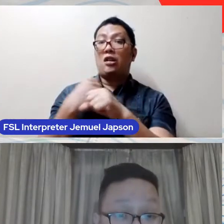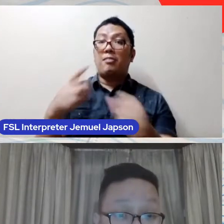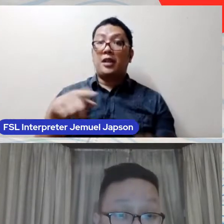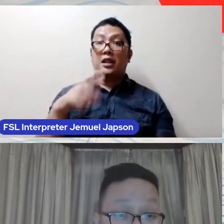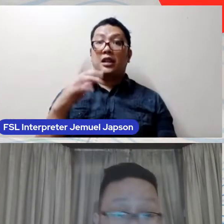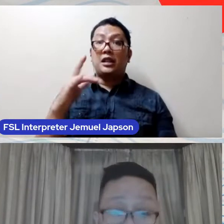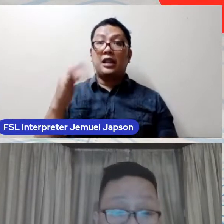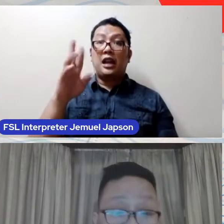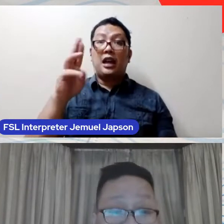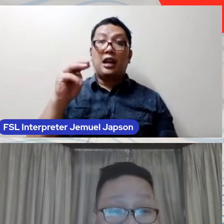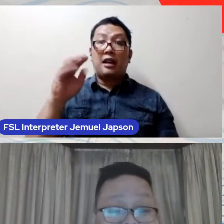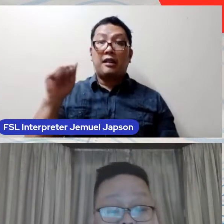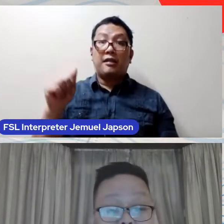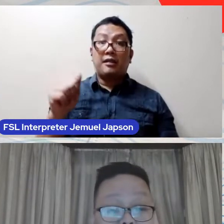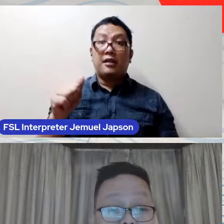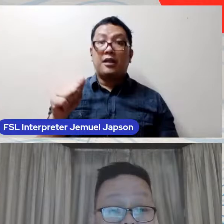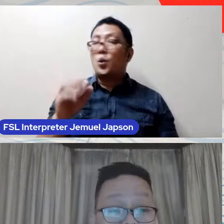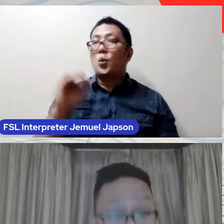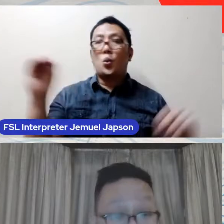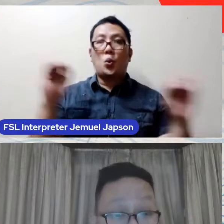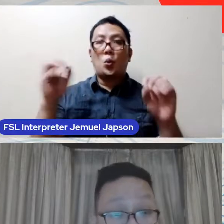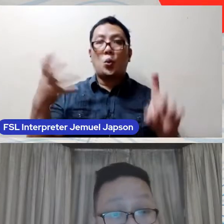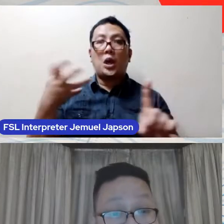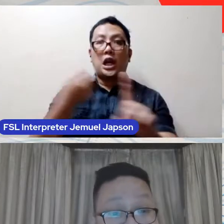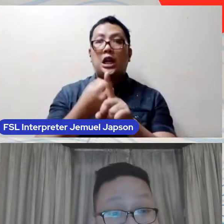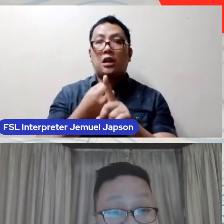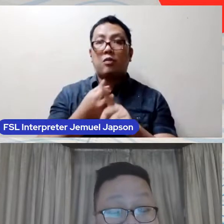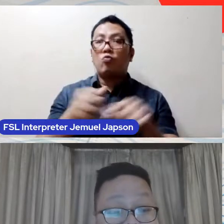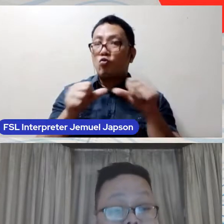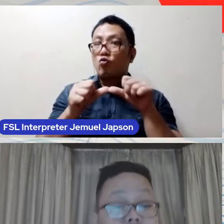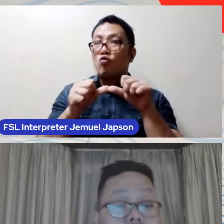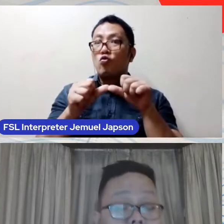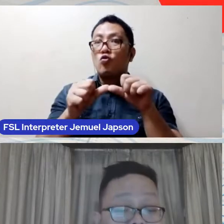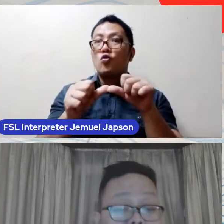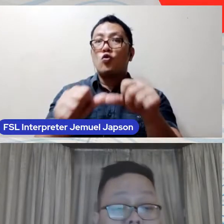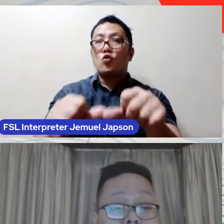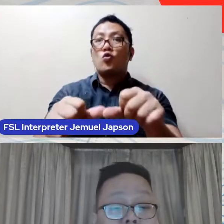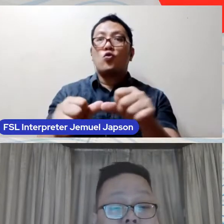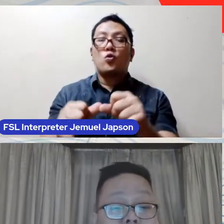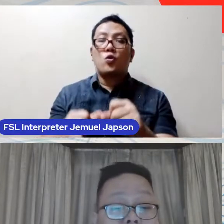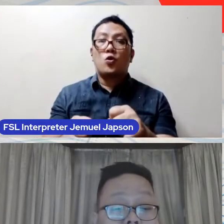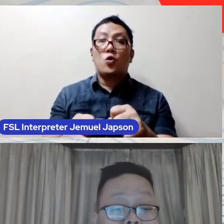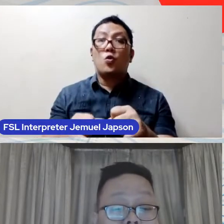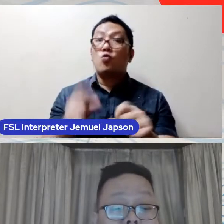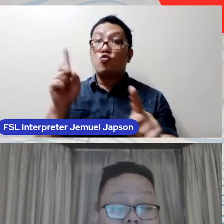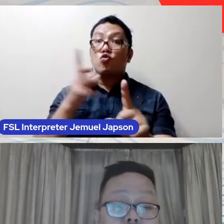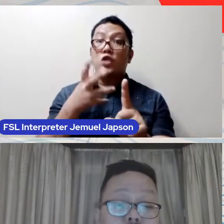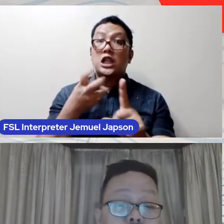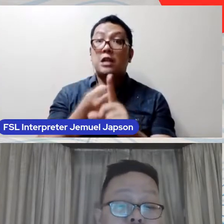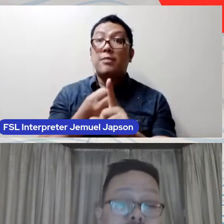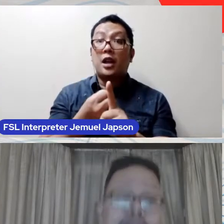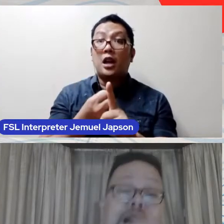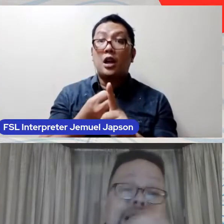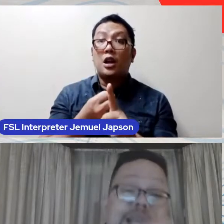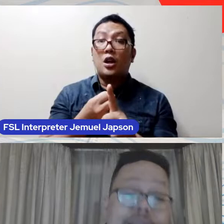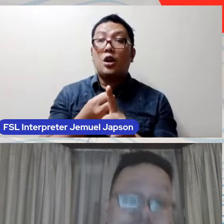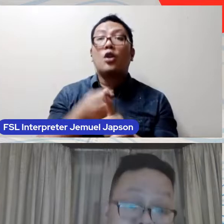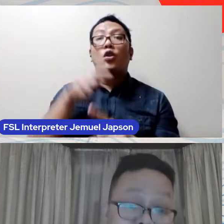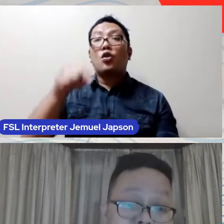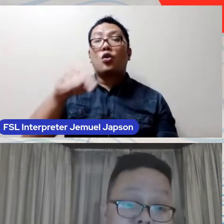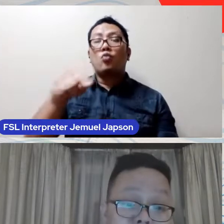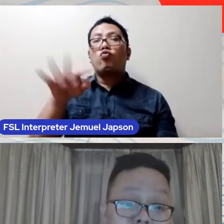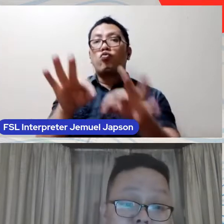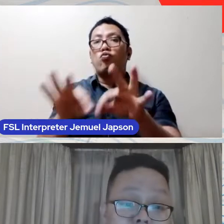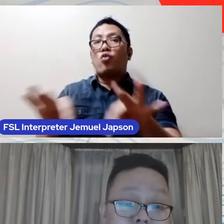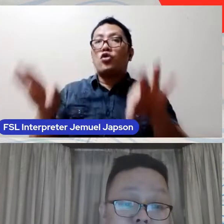RMA, wala nang impact yan to operations. Tuloy-tuloy na yan, no? Ang magiging impact na ngayon yan is doon sa